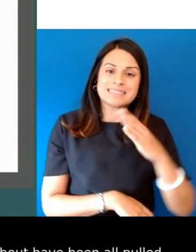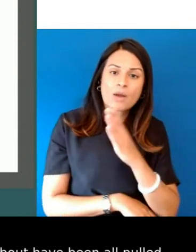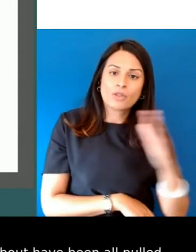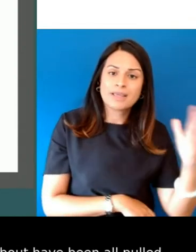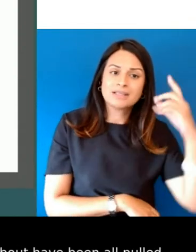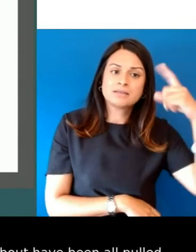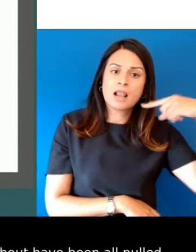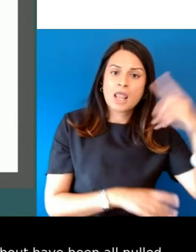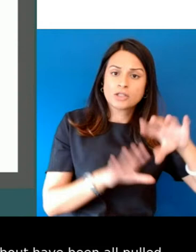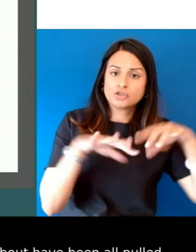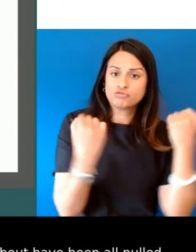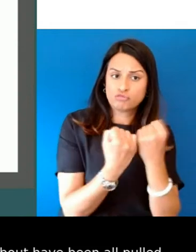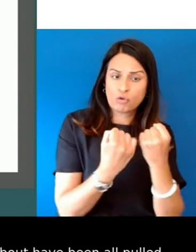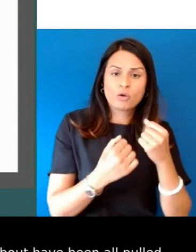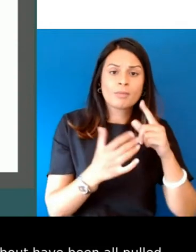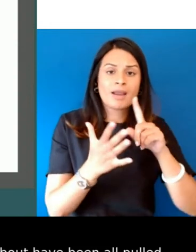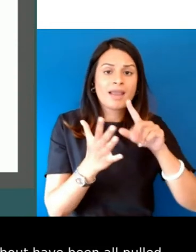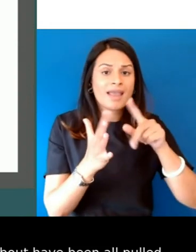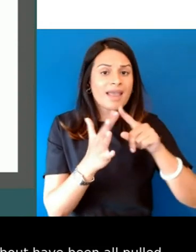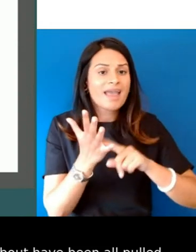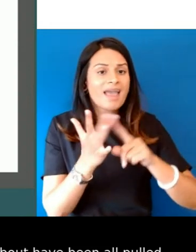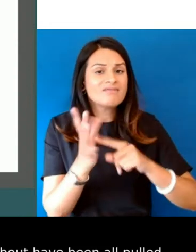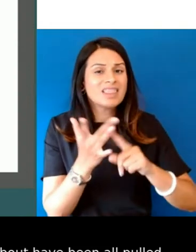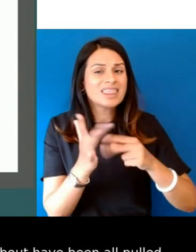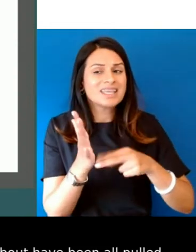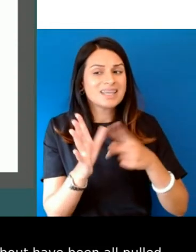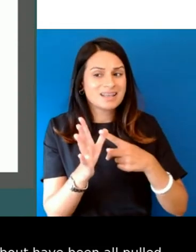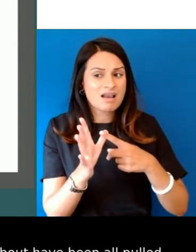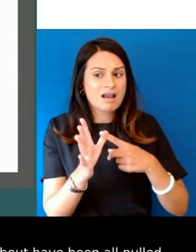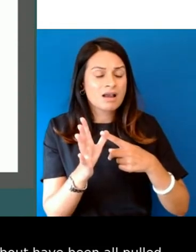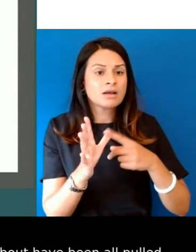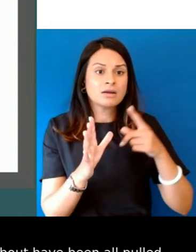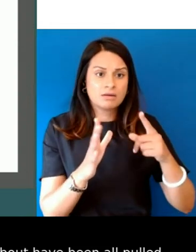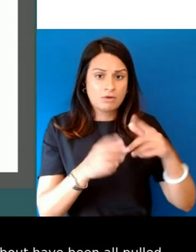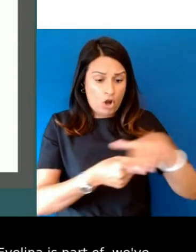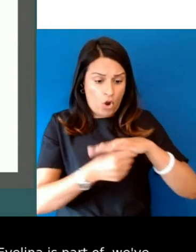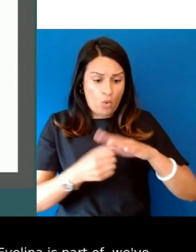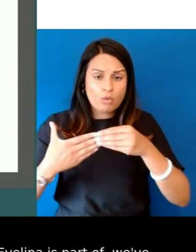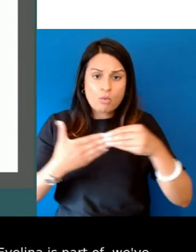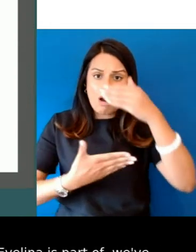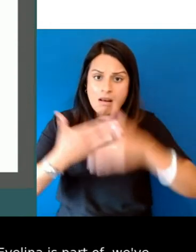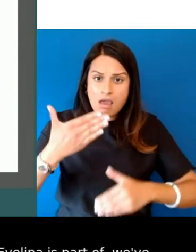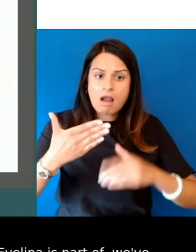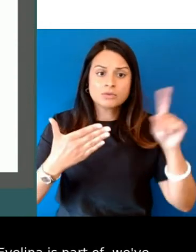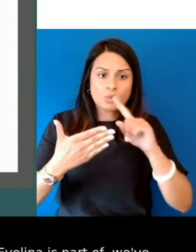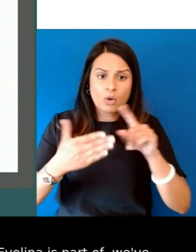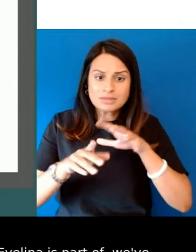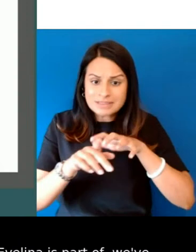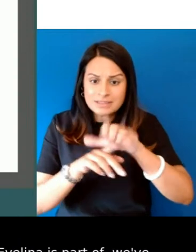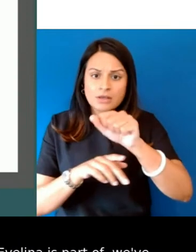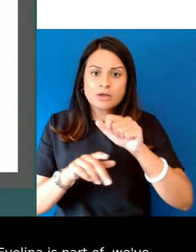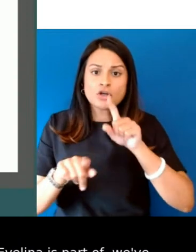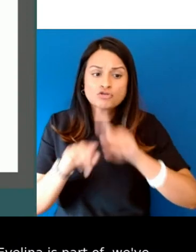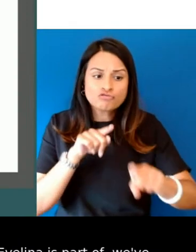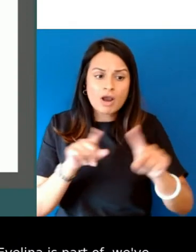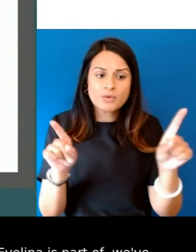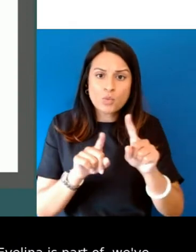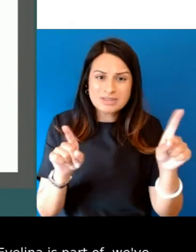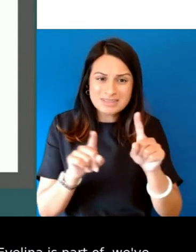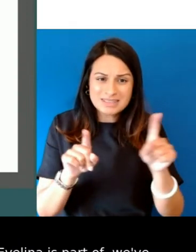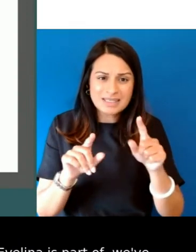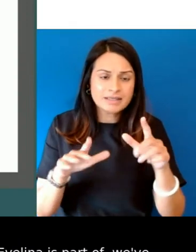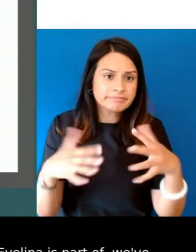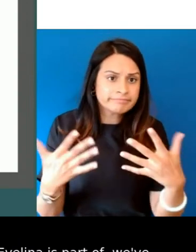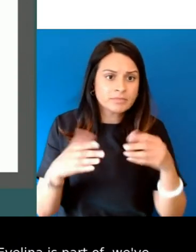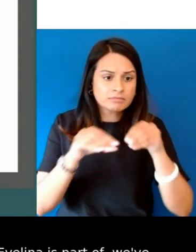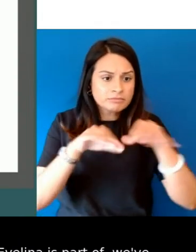which uh the evalina is part of we've come up with these local guidelines just to help try to um spread the word